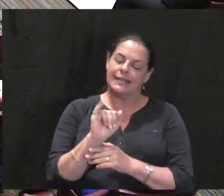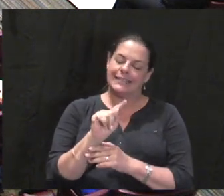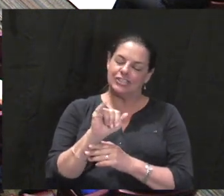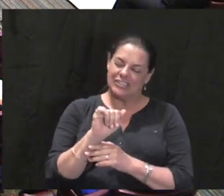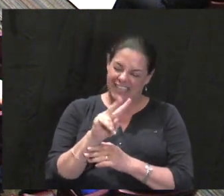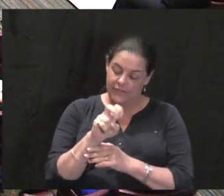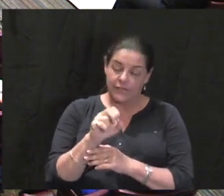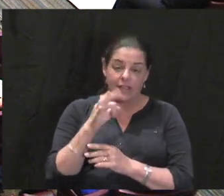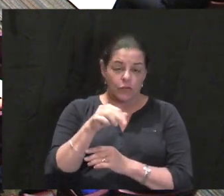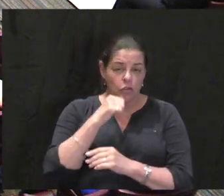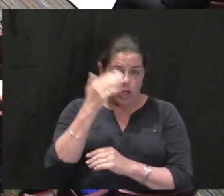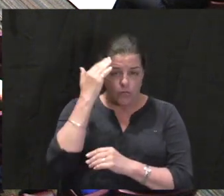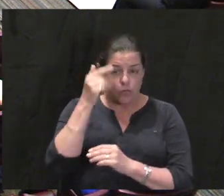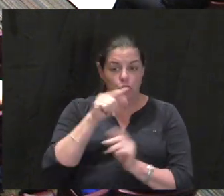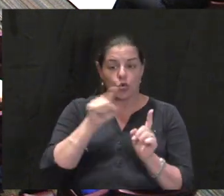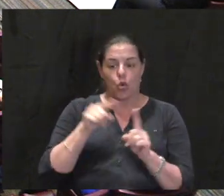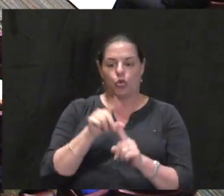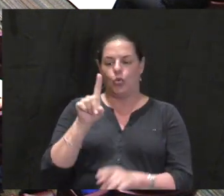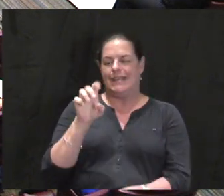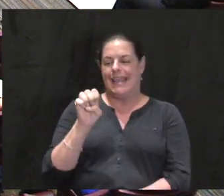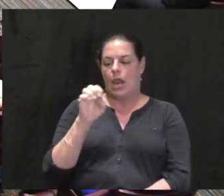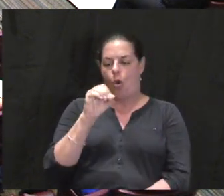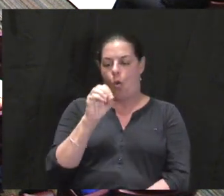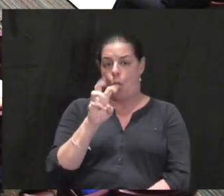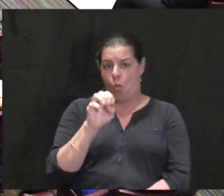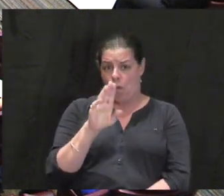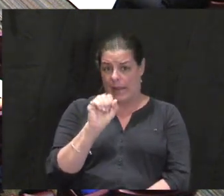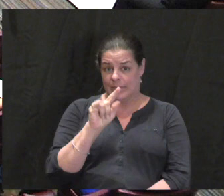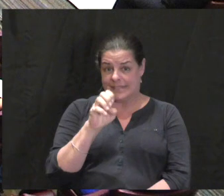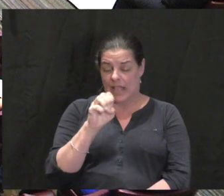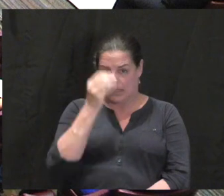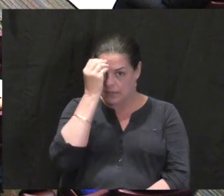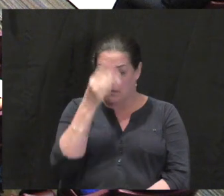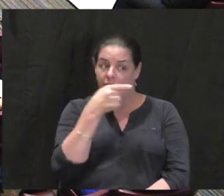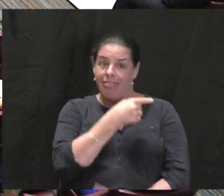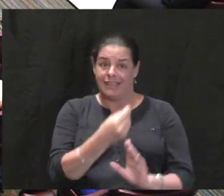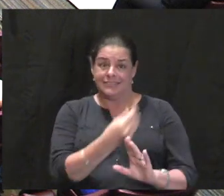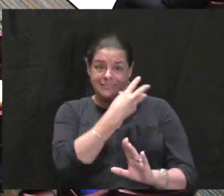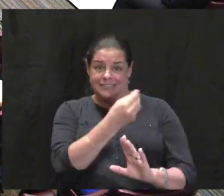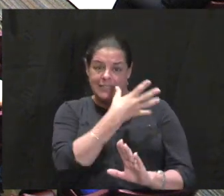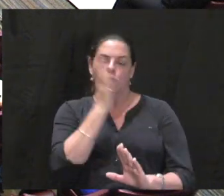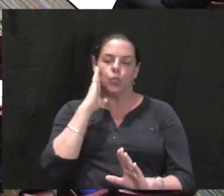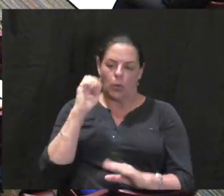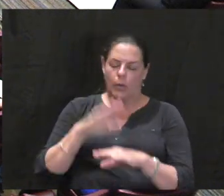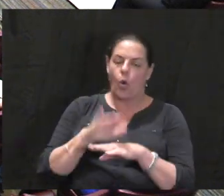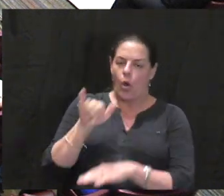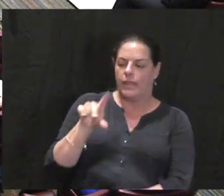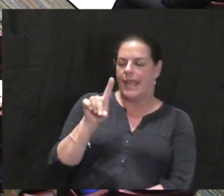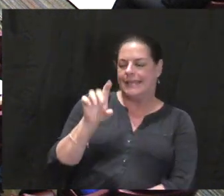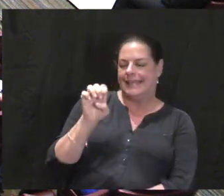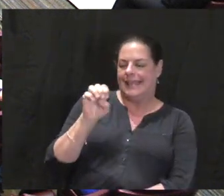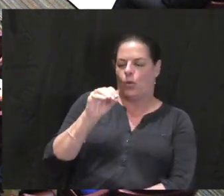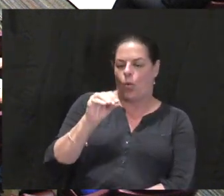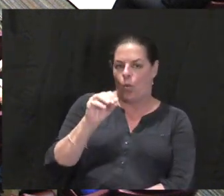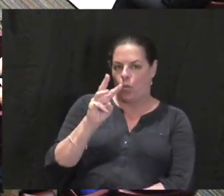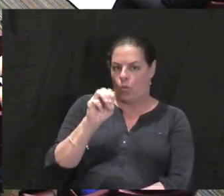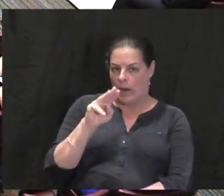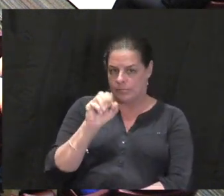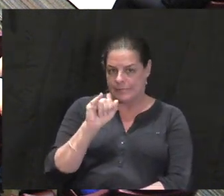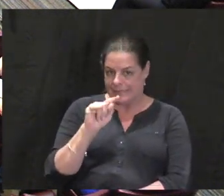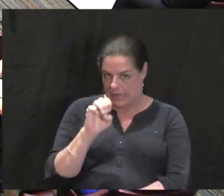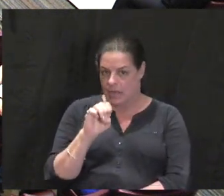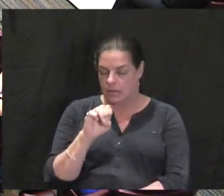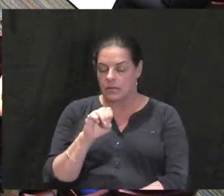If you go to the DEO website, you'll see the recommendations from the task force. Part of what we do with the steering committee is we review all of